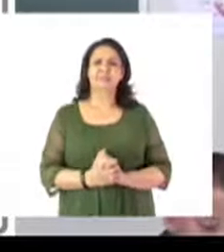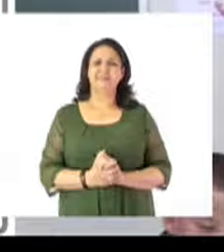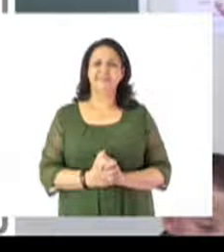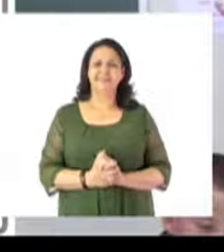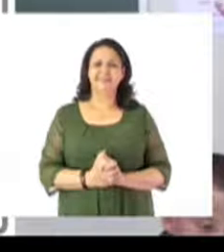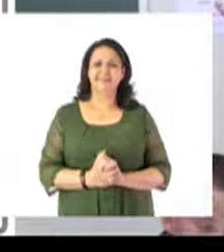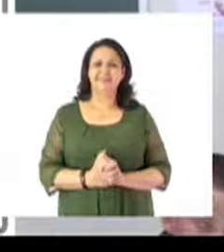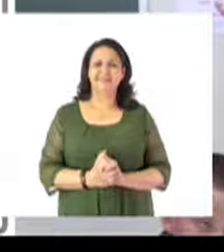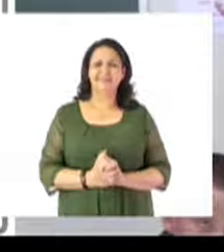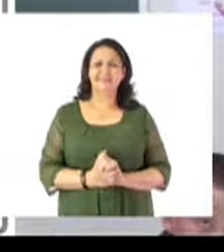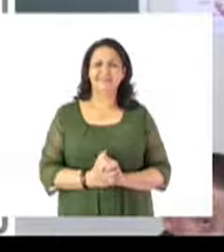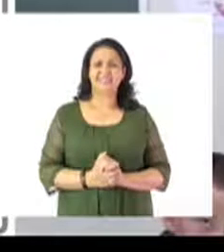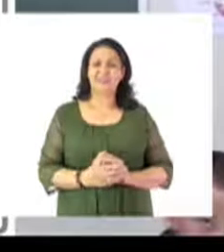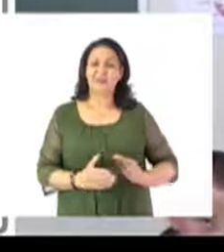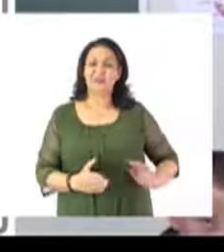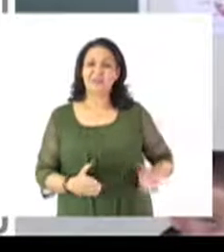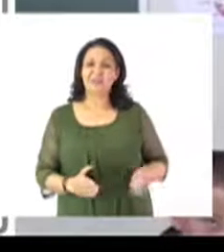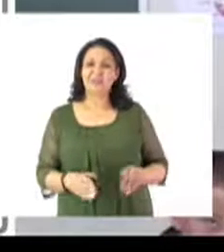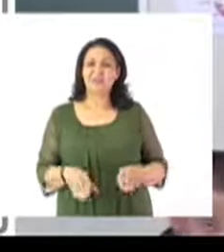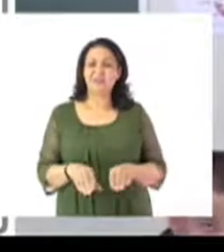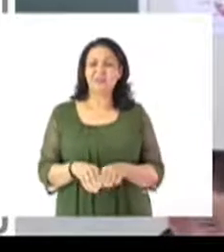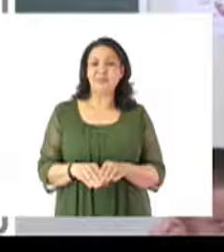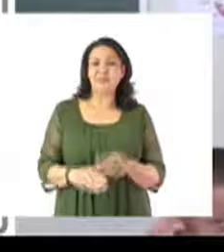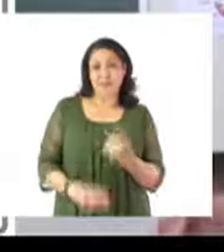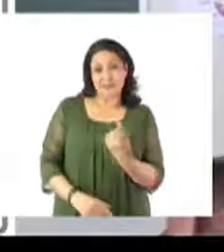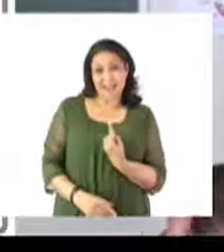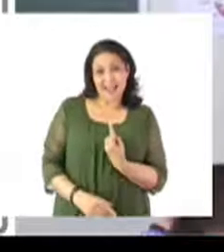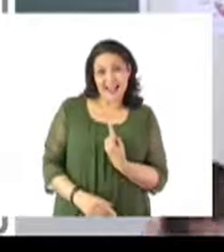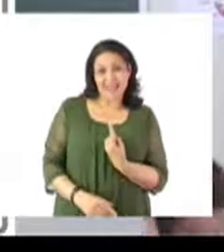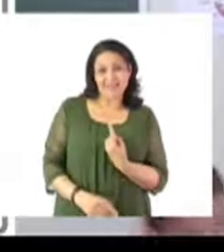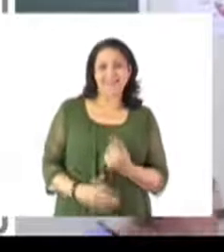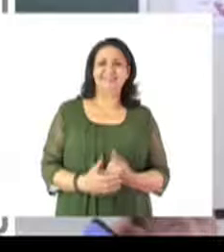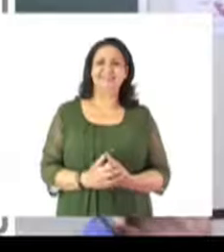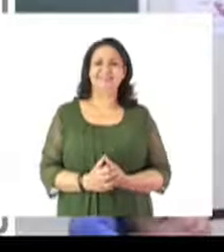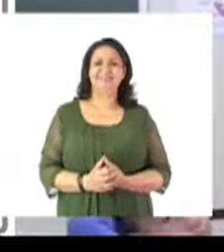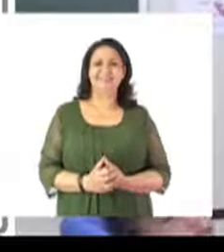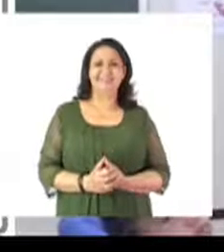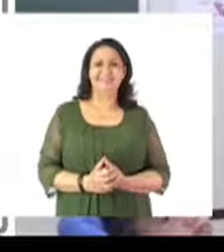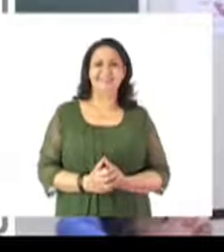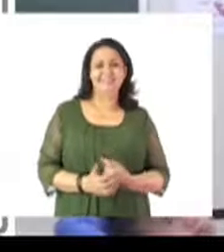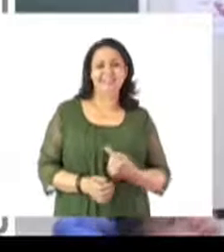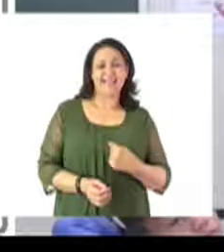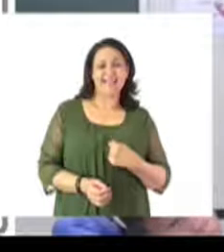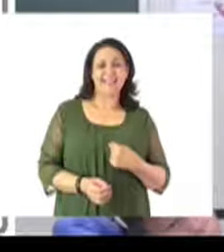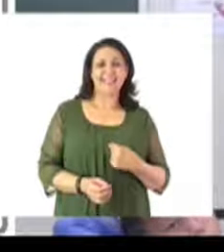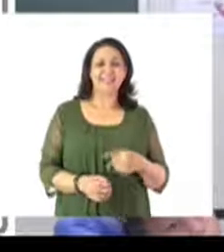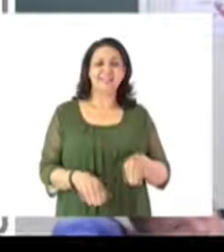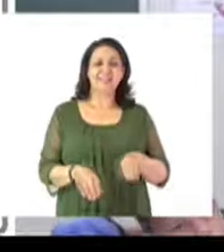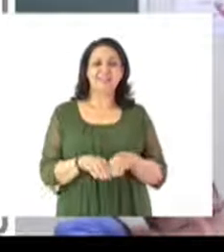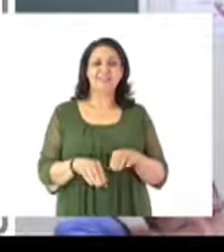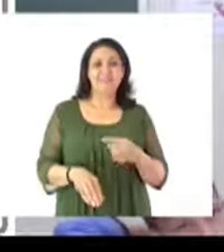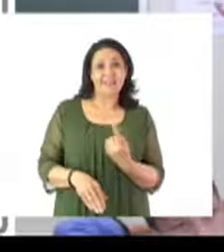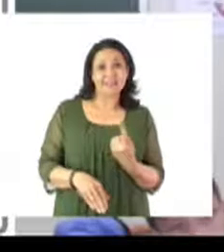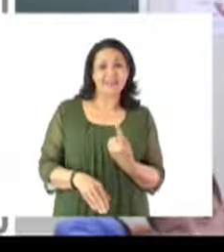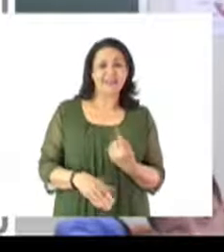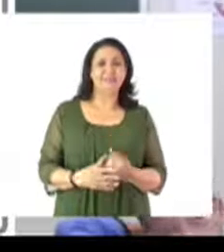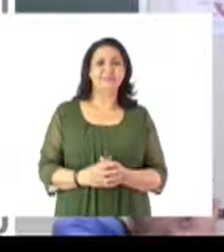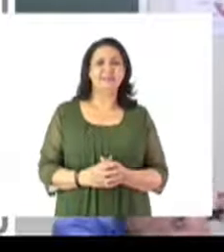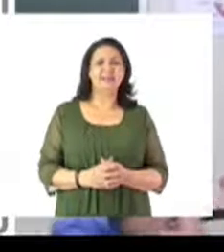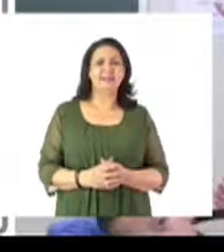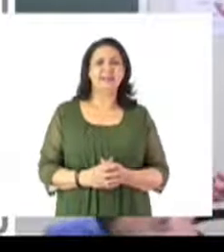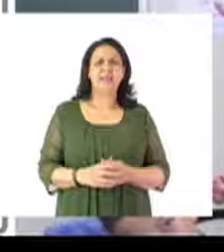I want you to do this exercise by yourself. I will do the first one for you. The boy brushing his teeth.